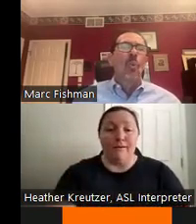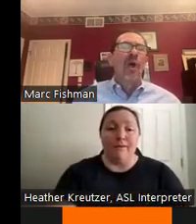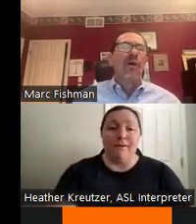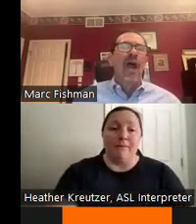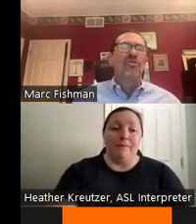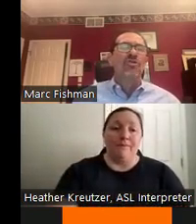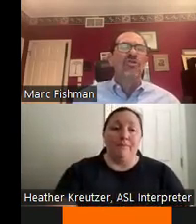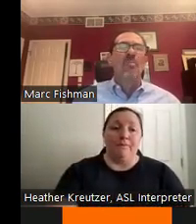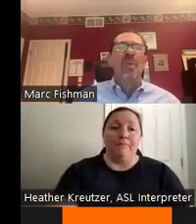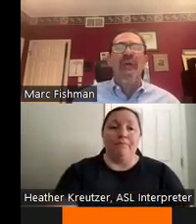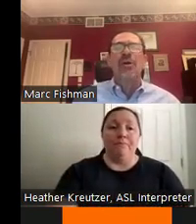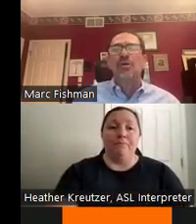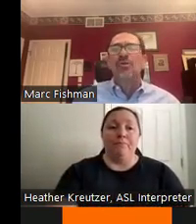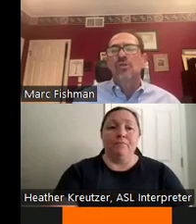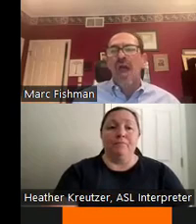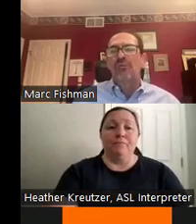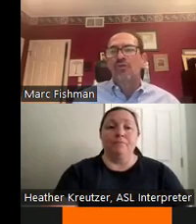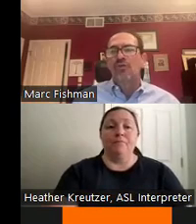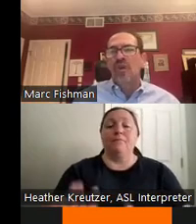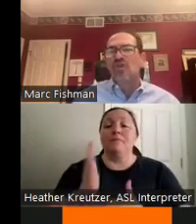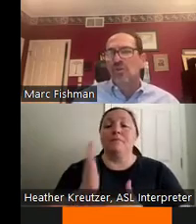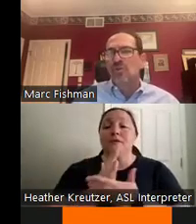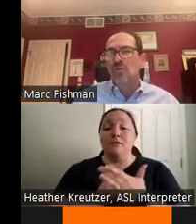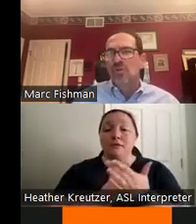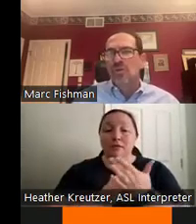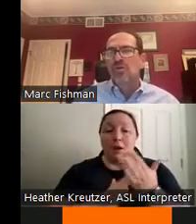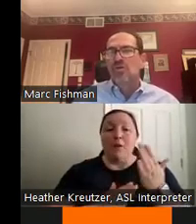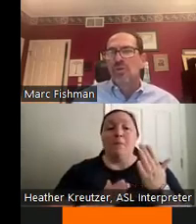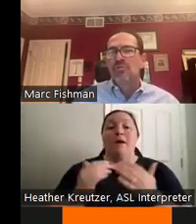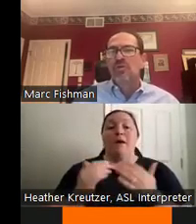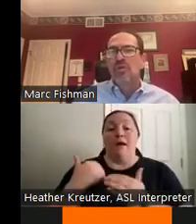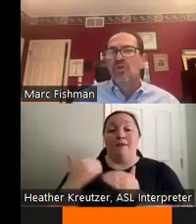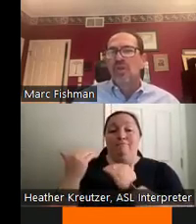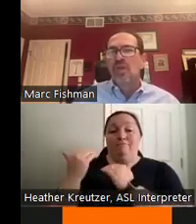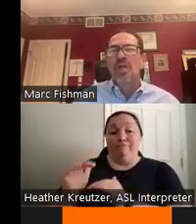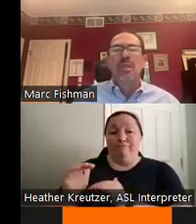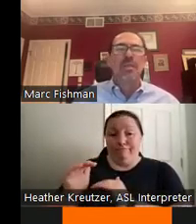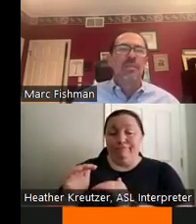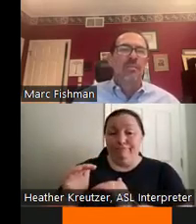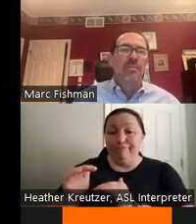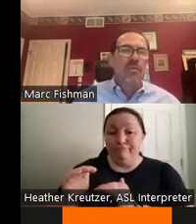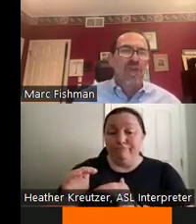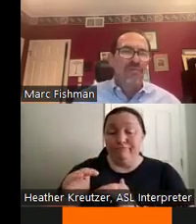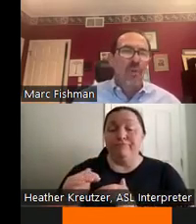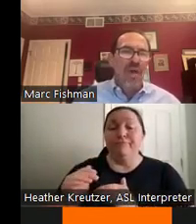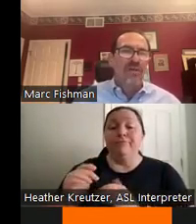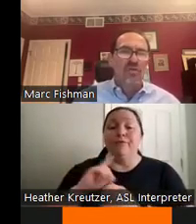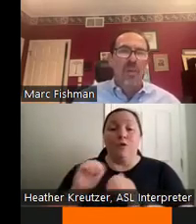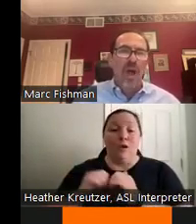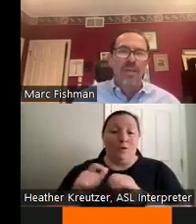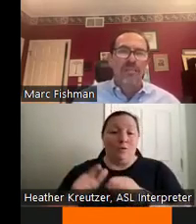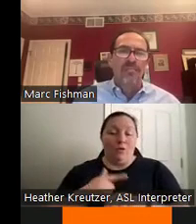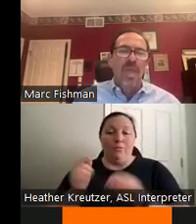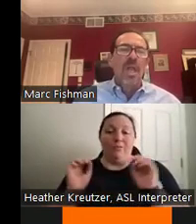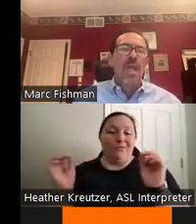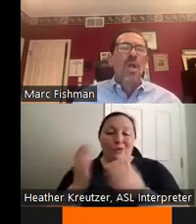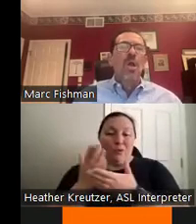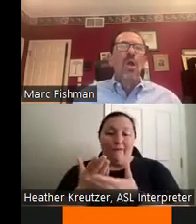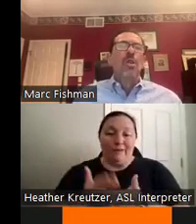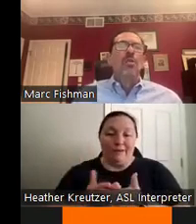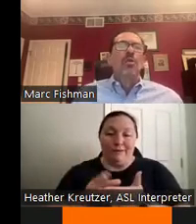And whereas some payers have restrictions in terms of duration, those have no evidence behind